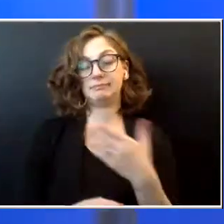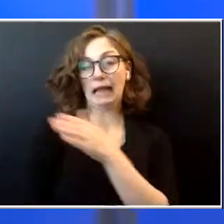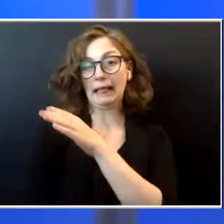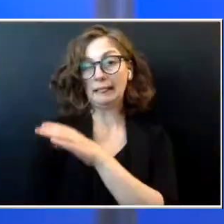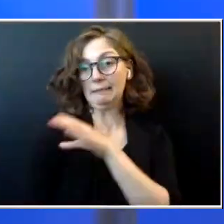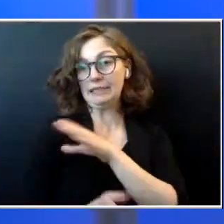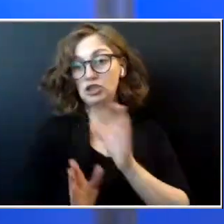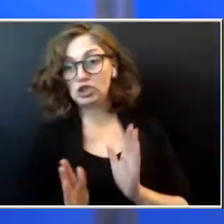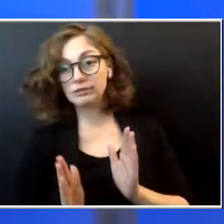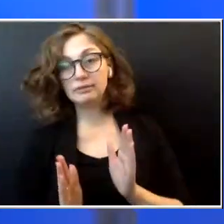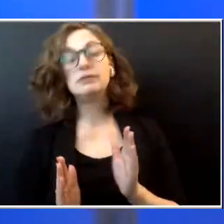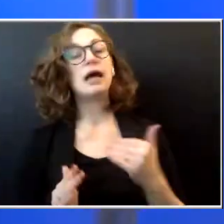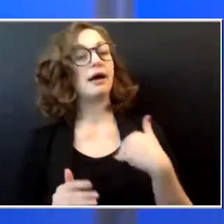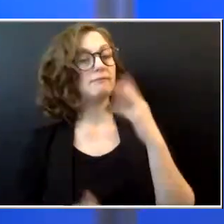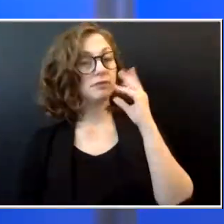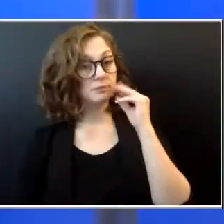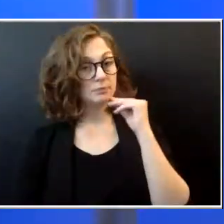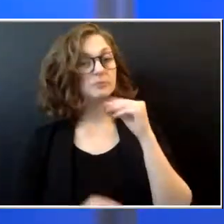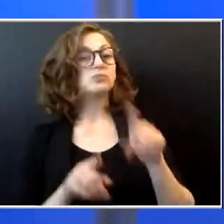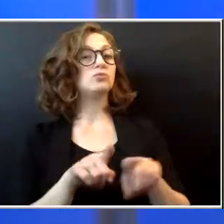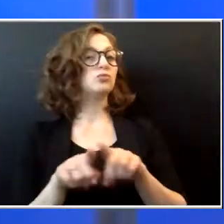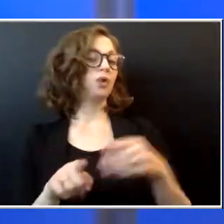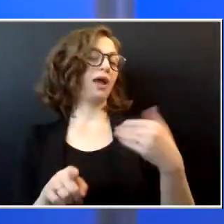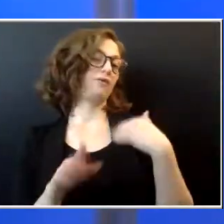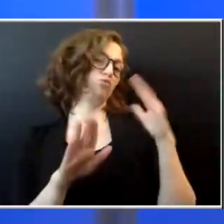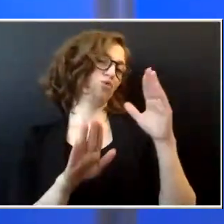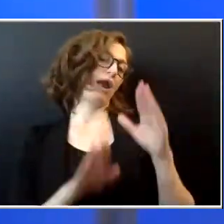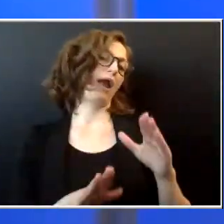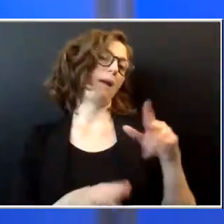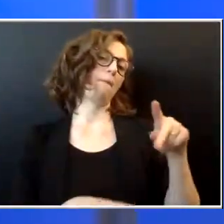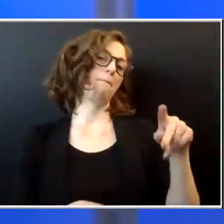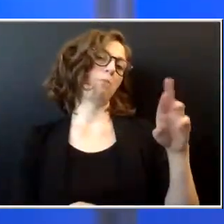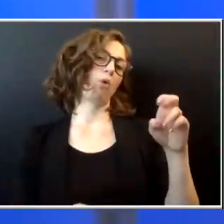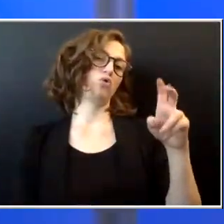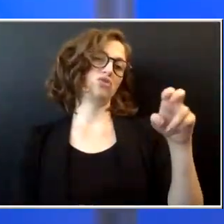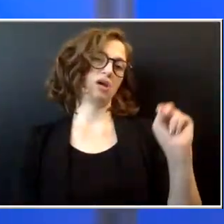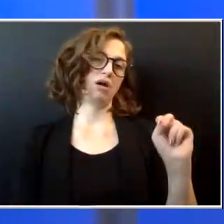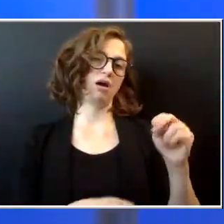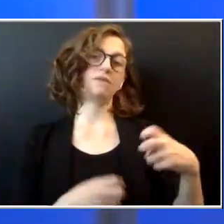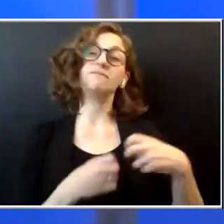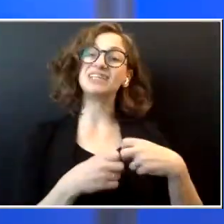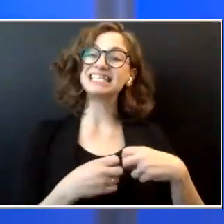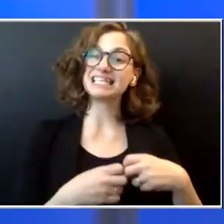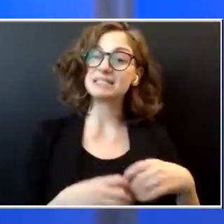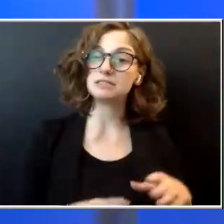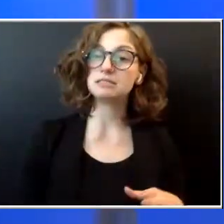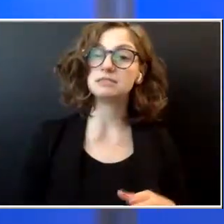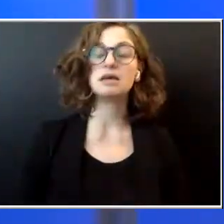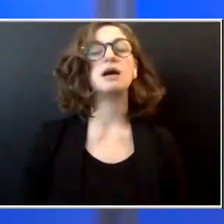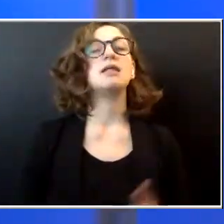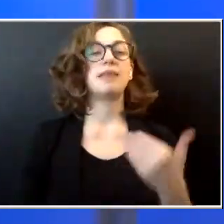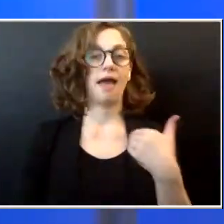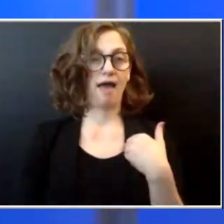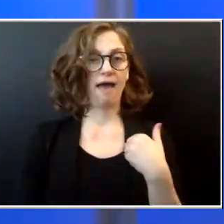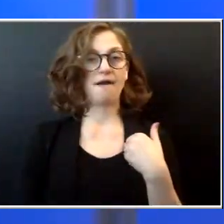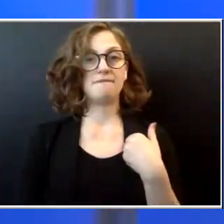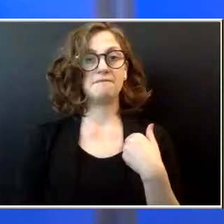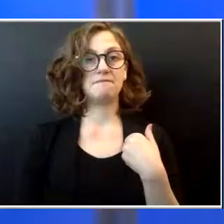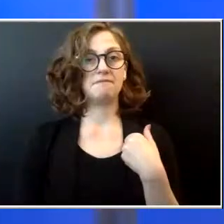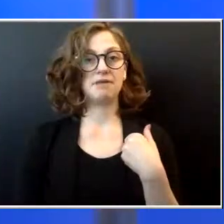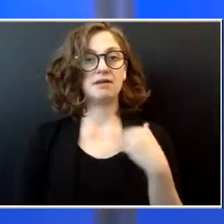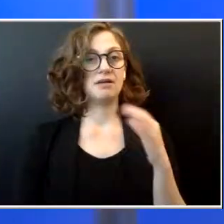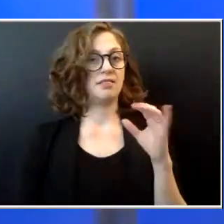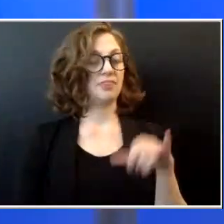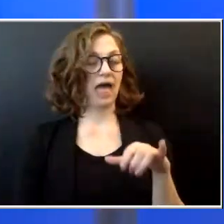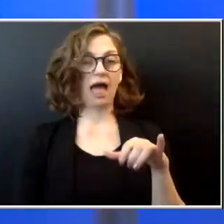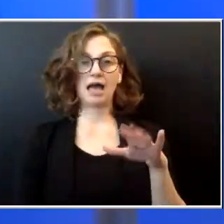some great proton physicists who have that capability, that know-how, funded, R1 funded,